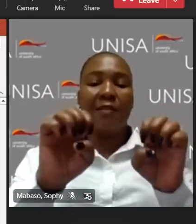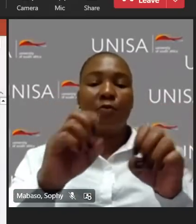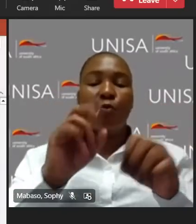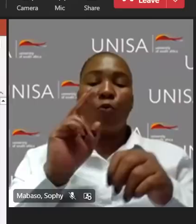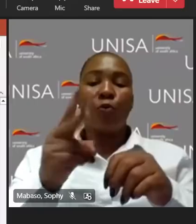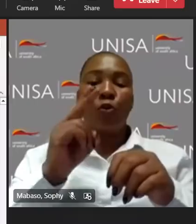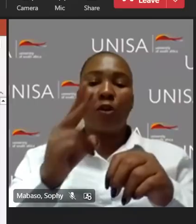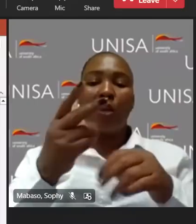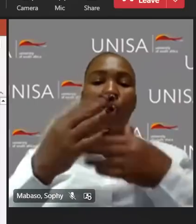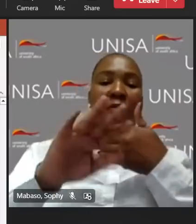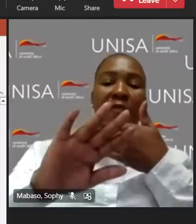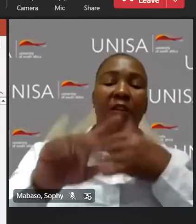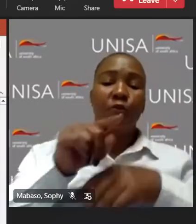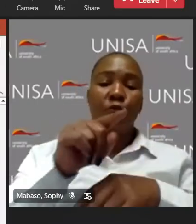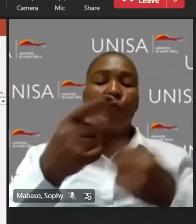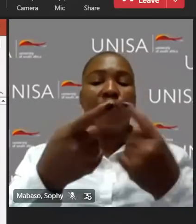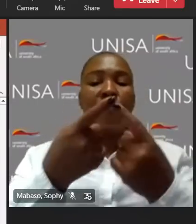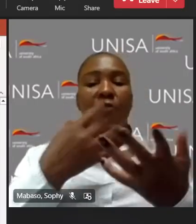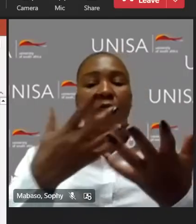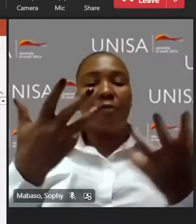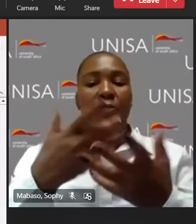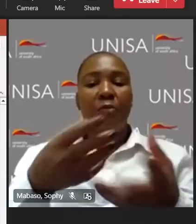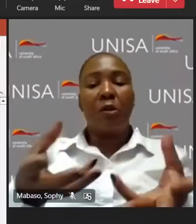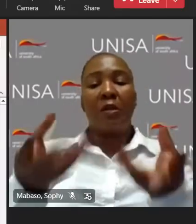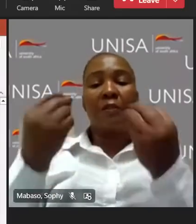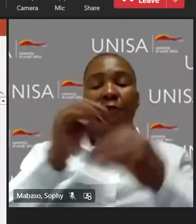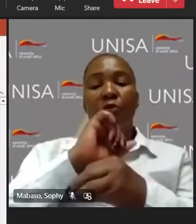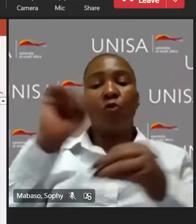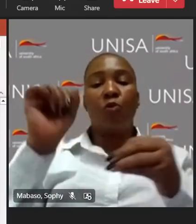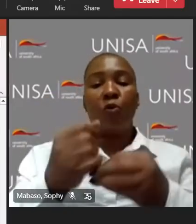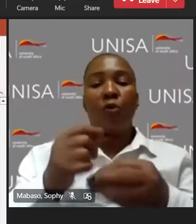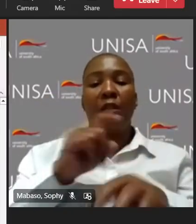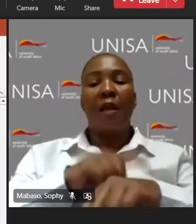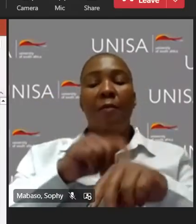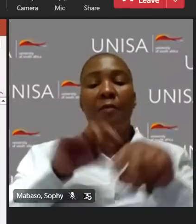from receiving your timetable